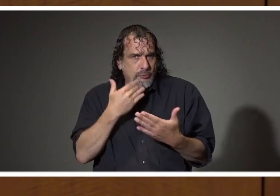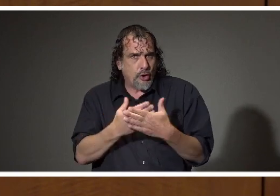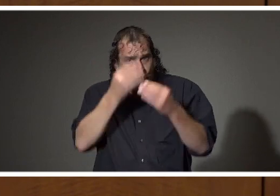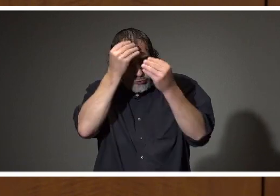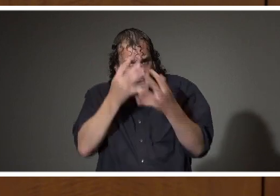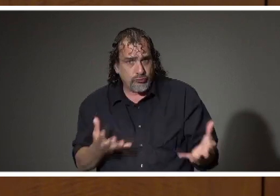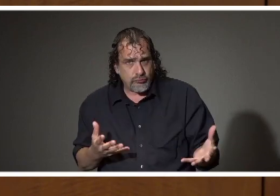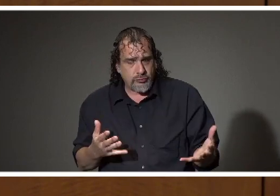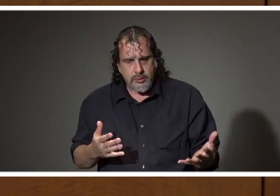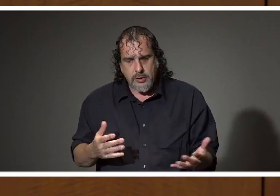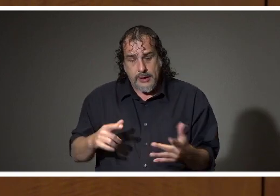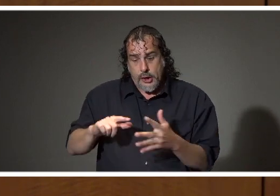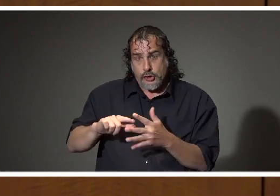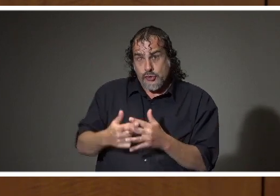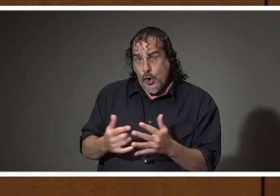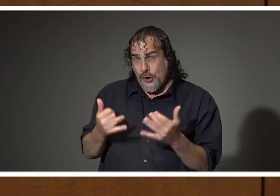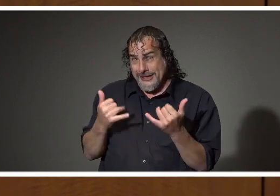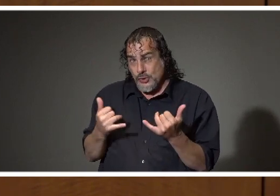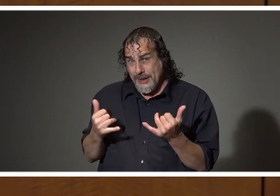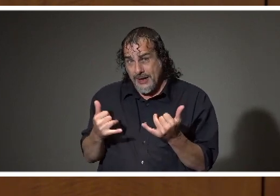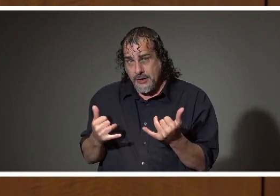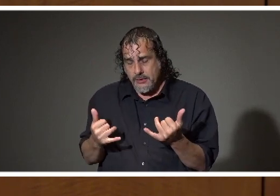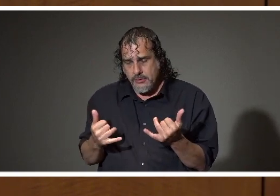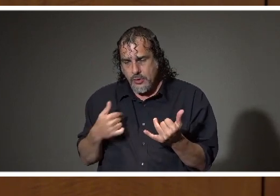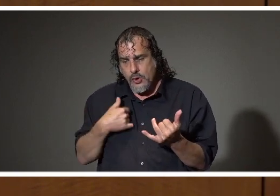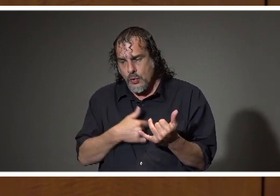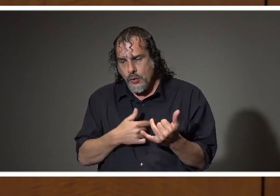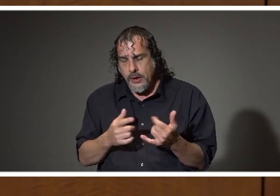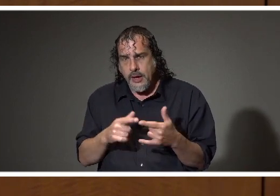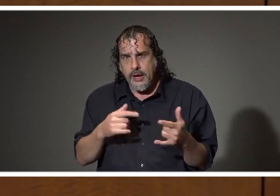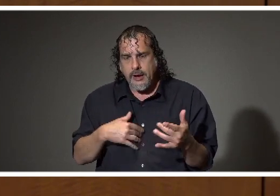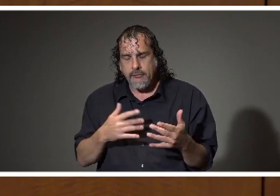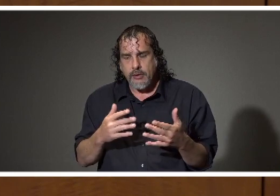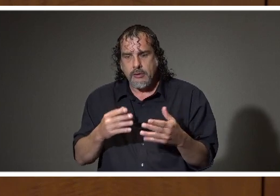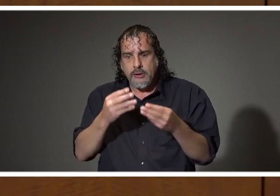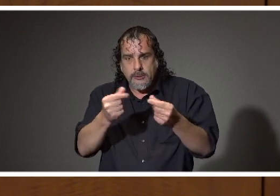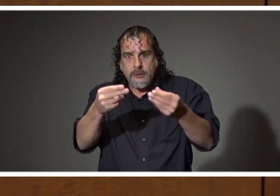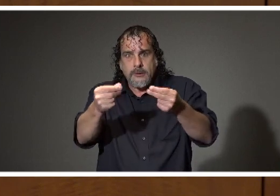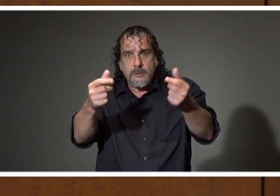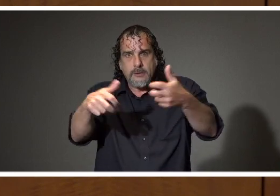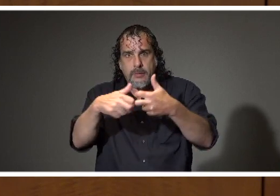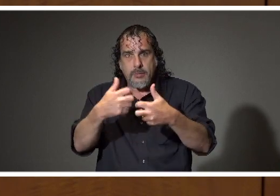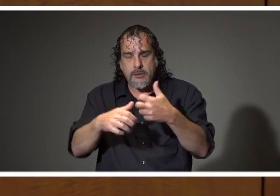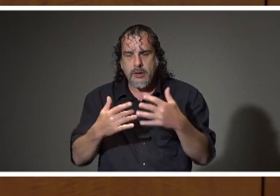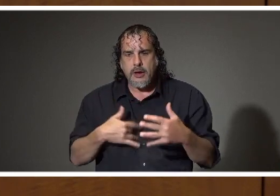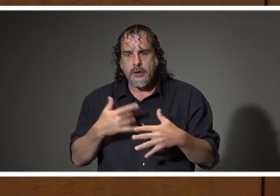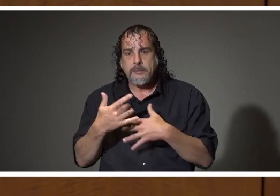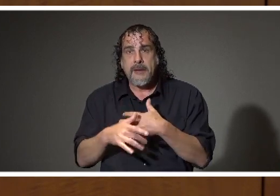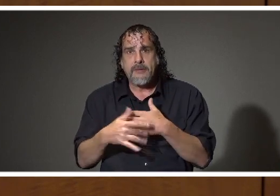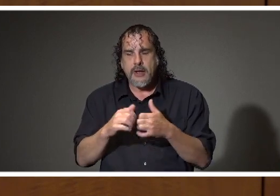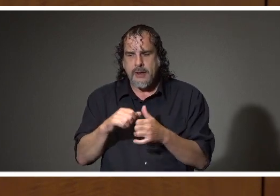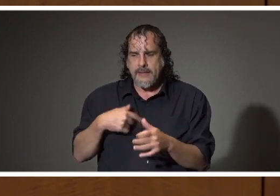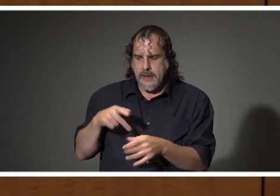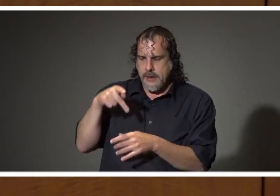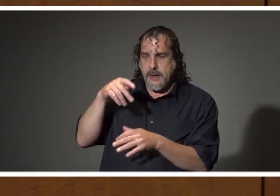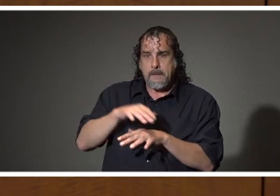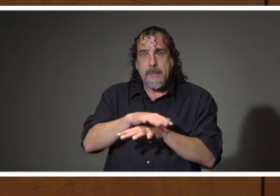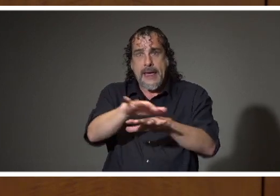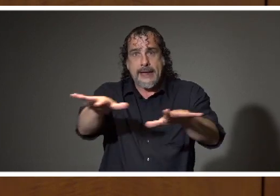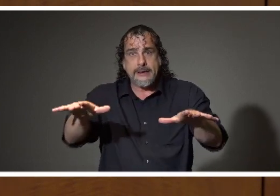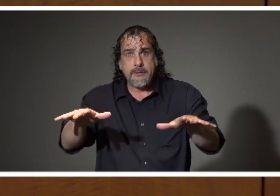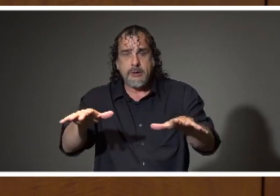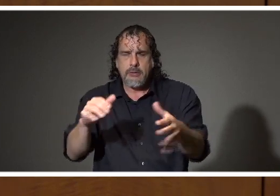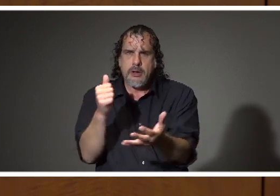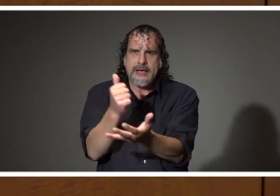it, that starting today, we have cleared the hurdles to make available the Pandemic Unemployment Assistance